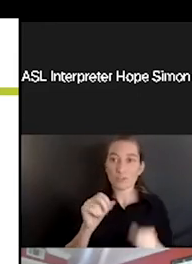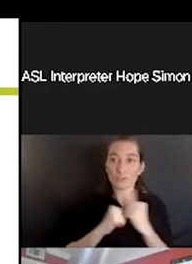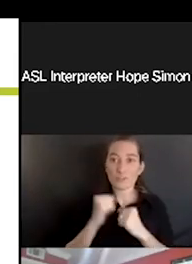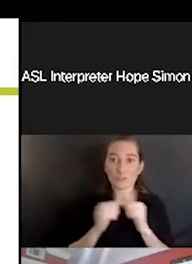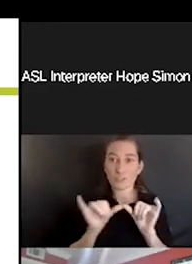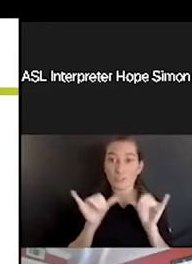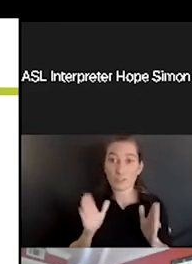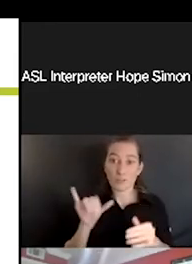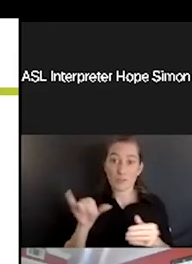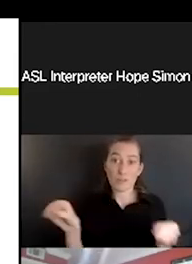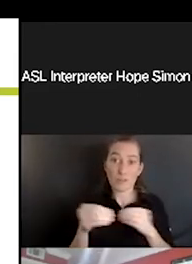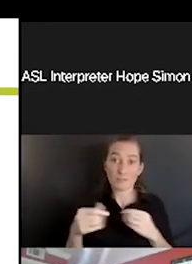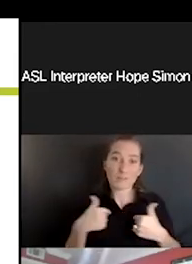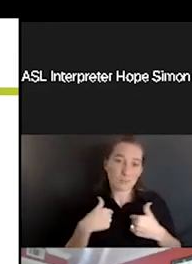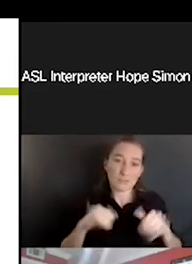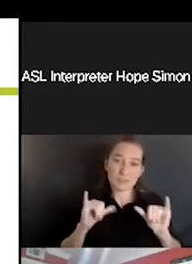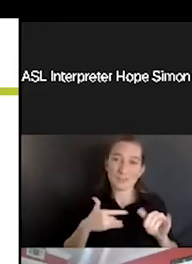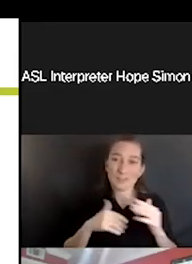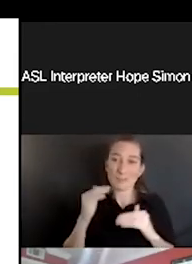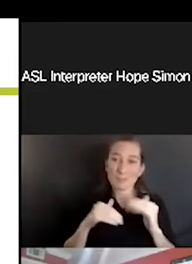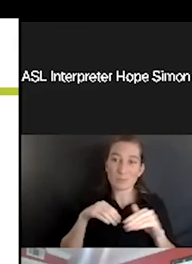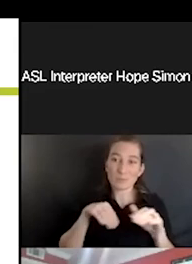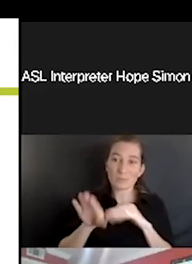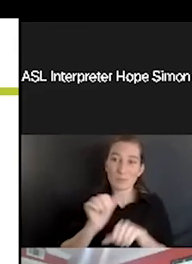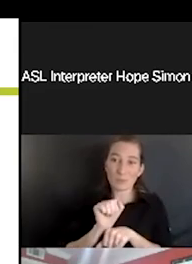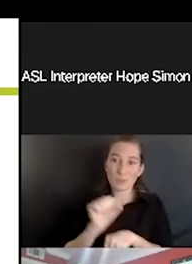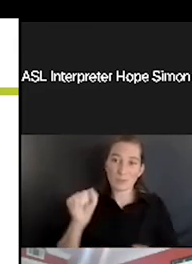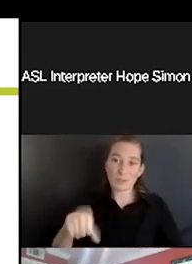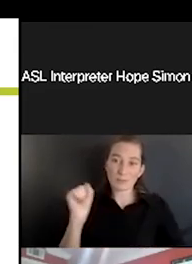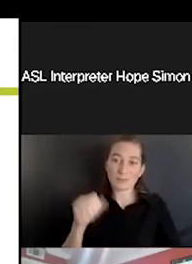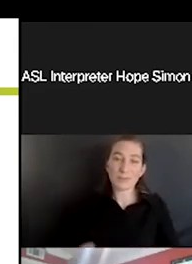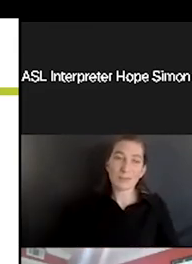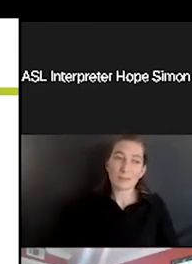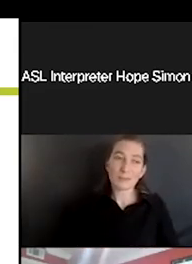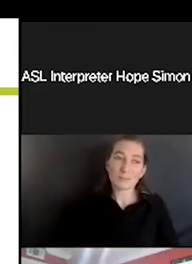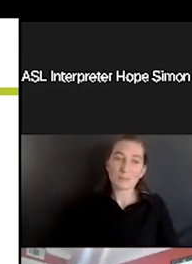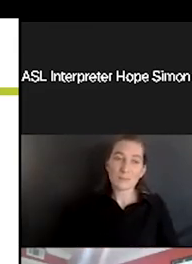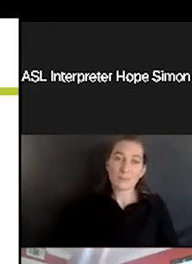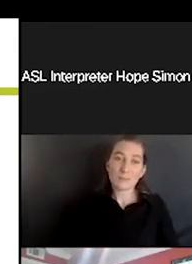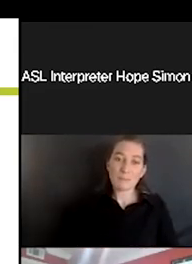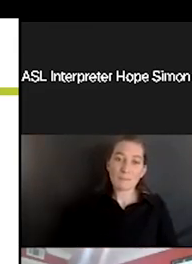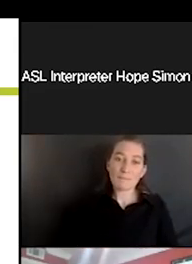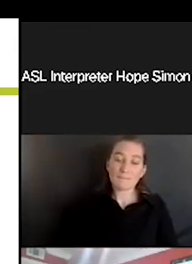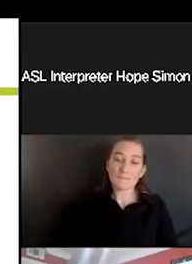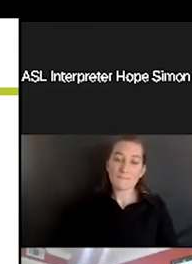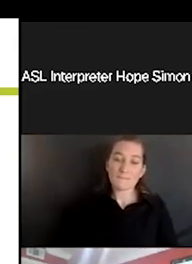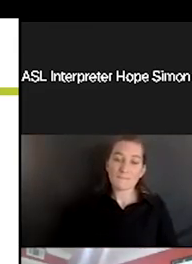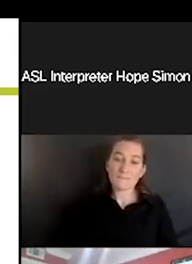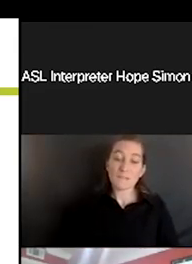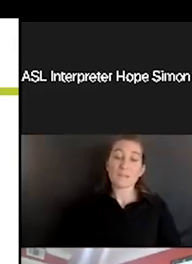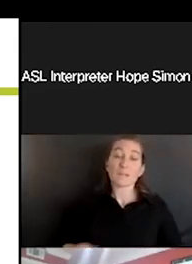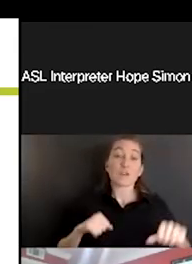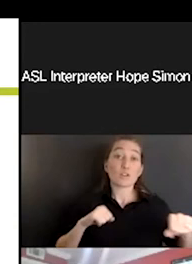we feel pretty comfortable, Glenn. I don't think that these buildings are going to necessarily come down in a seismic event.